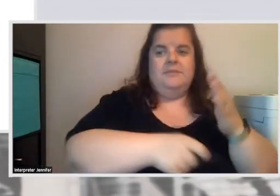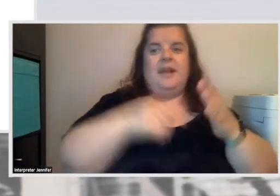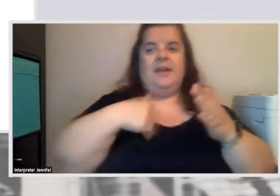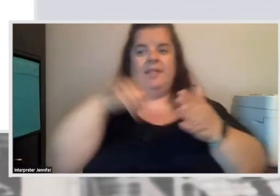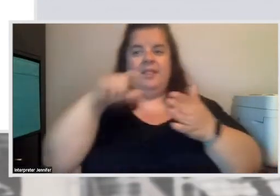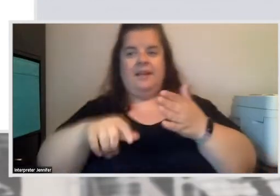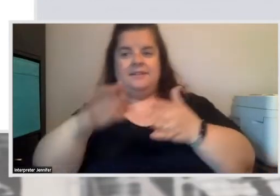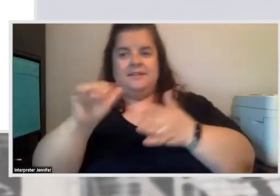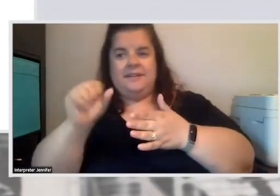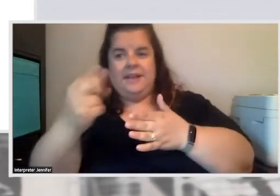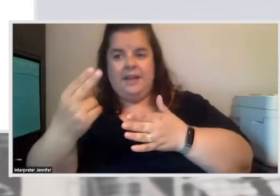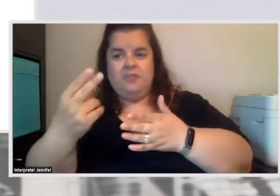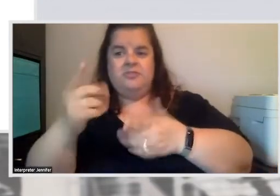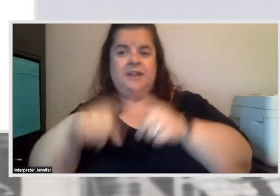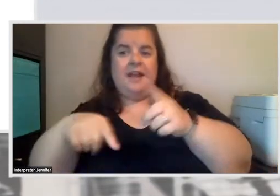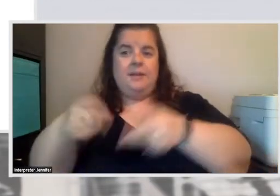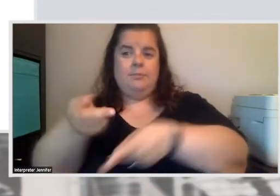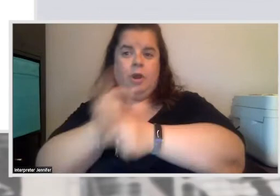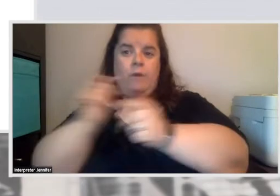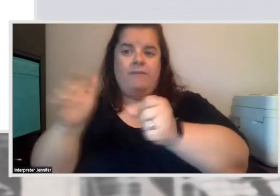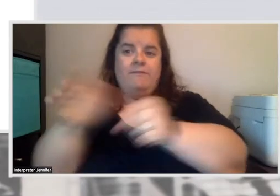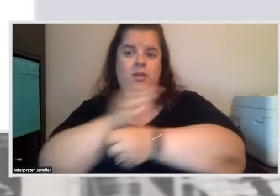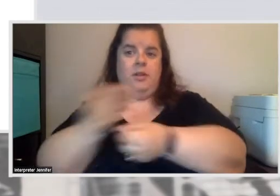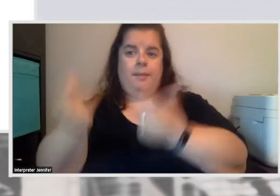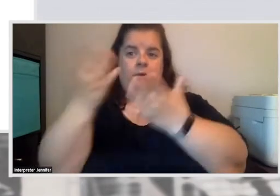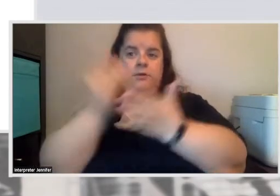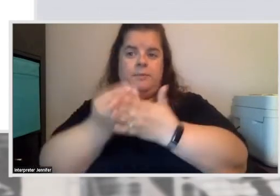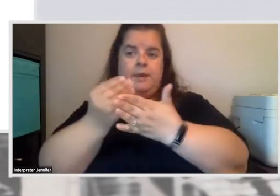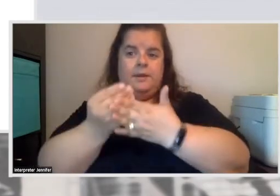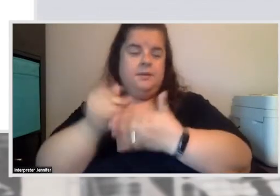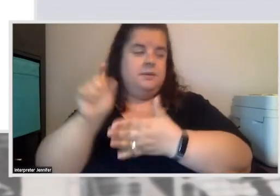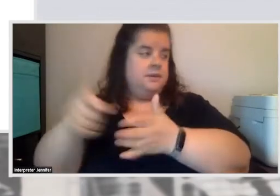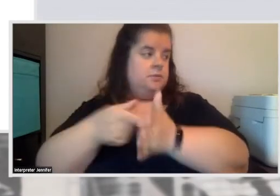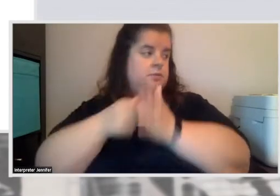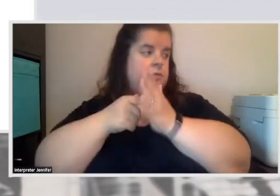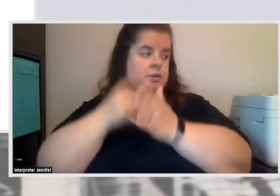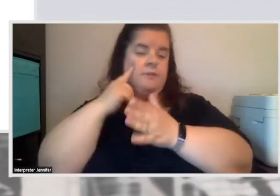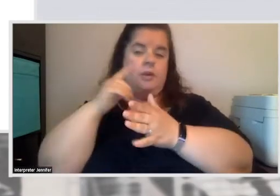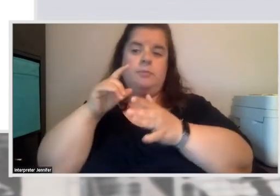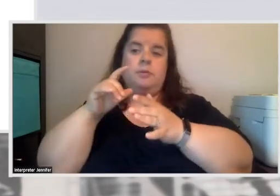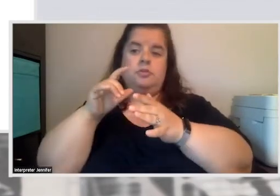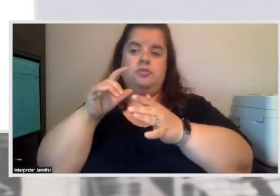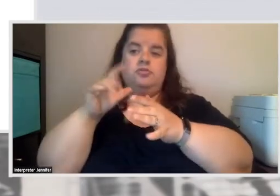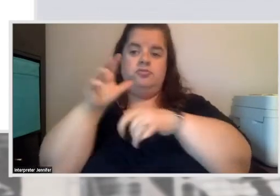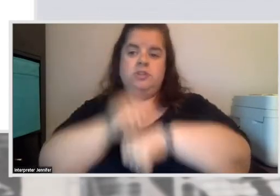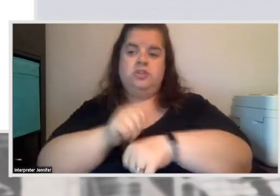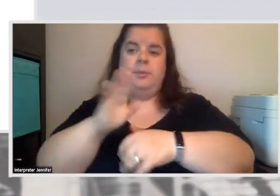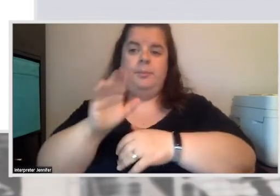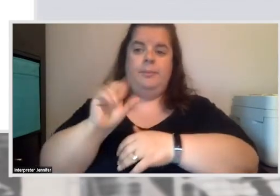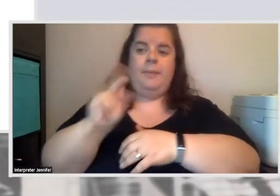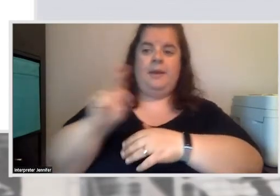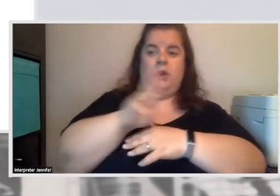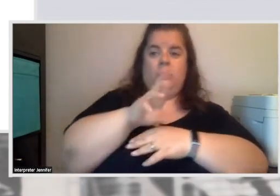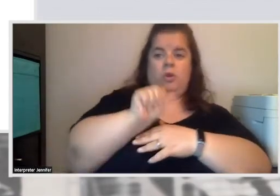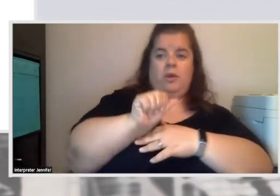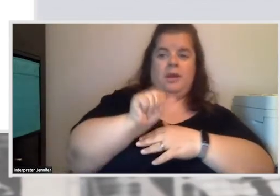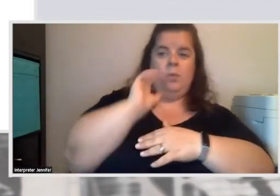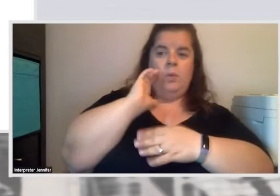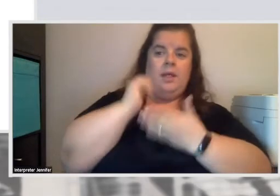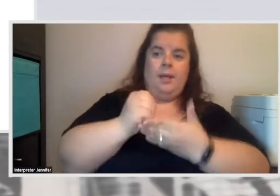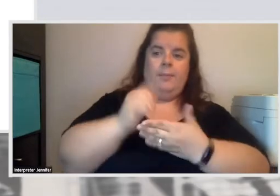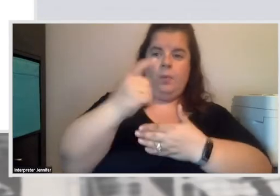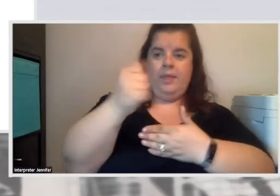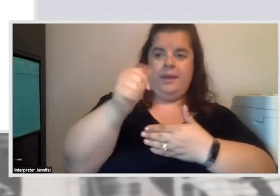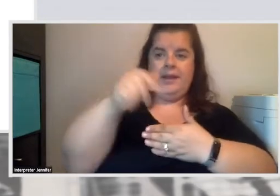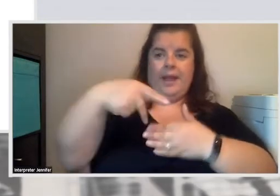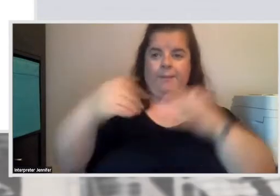the full amount of money that they would need to from a traditional bank. And a gap lender like the URA using home or